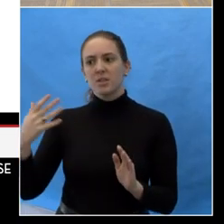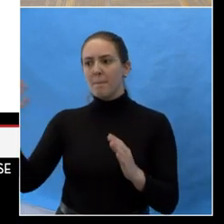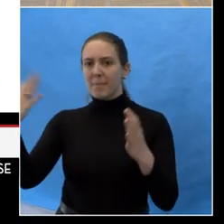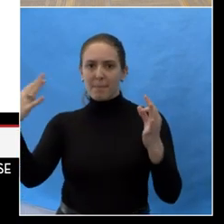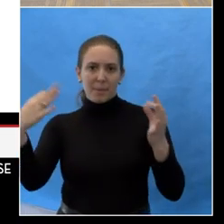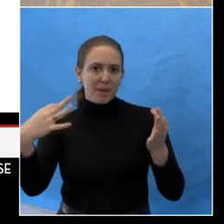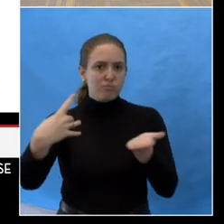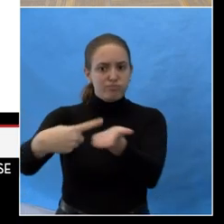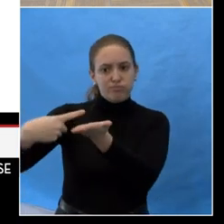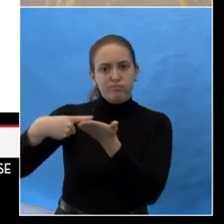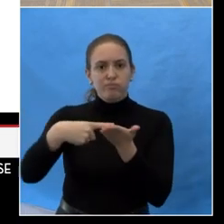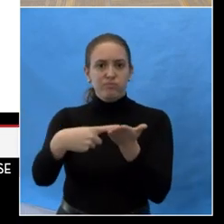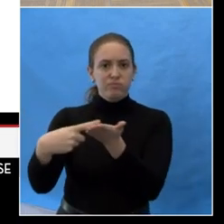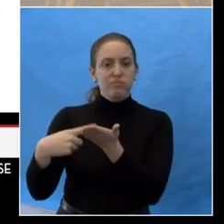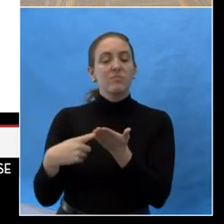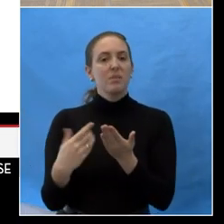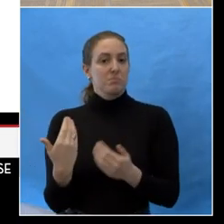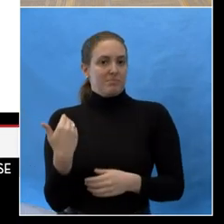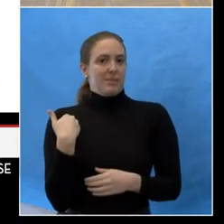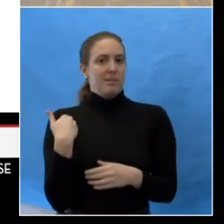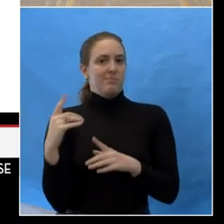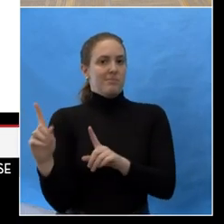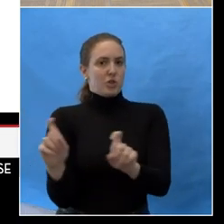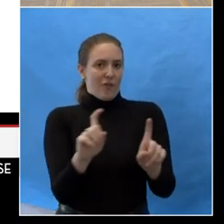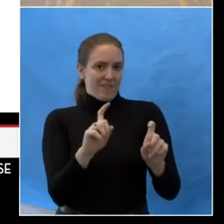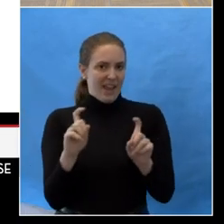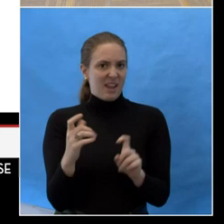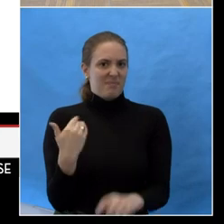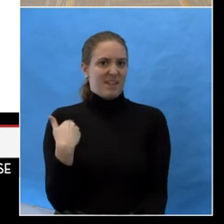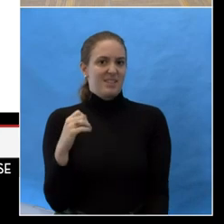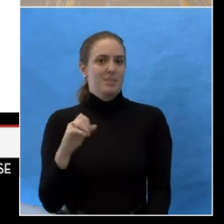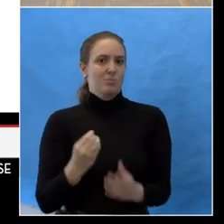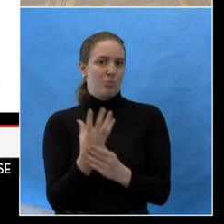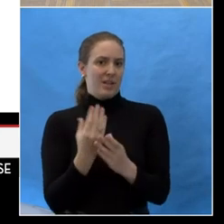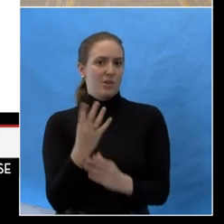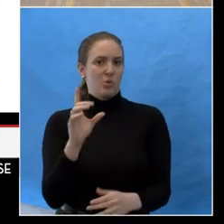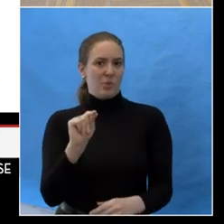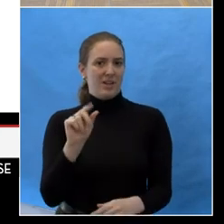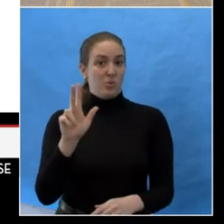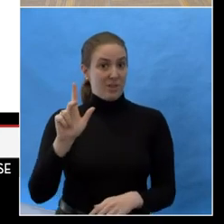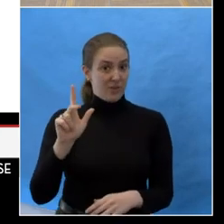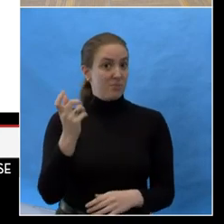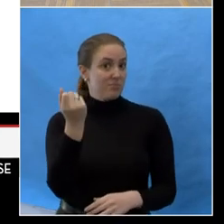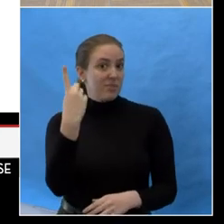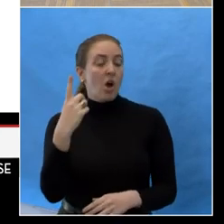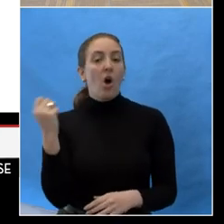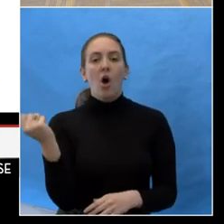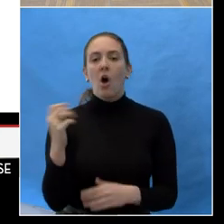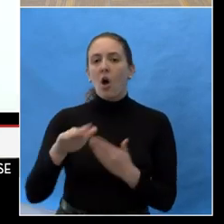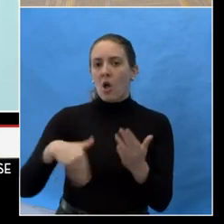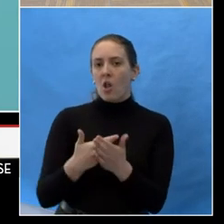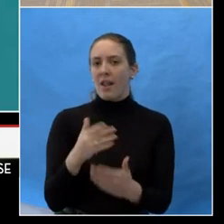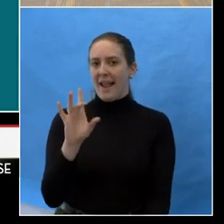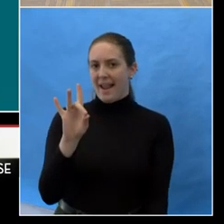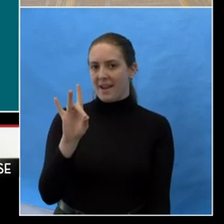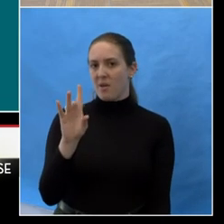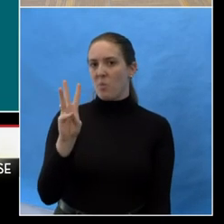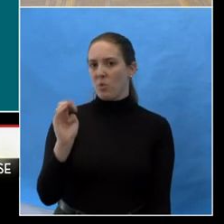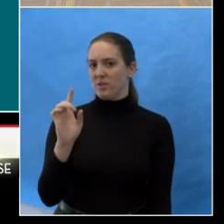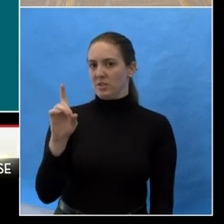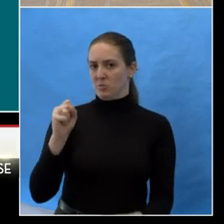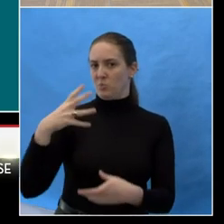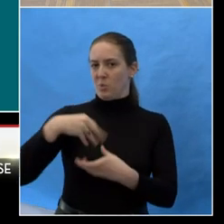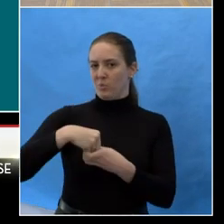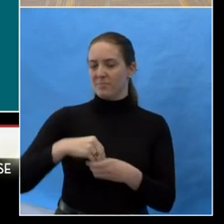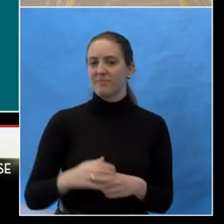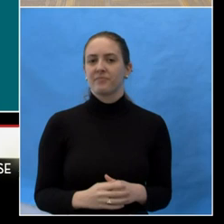that was conducted in spring 2023 and represented all 8 wards of our city. Next slide, please. If